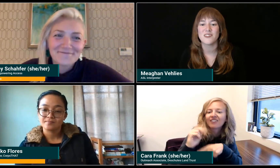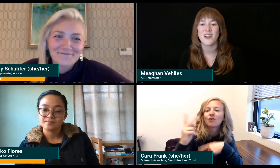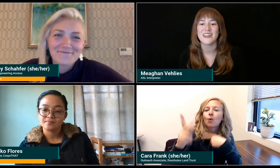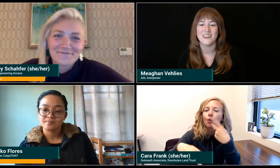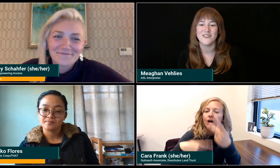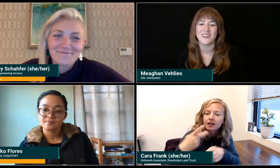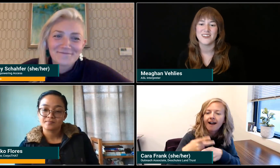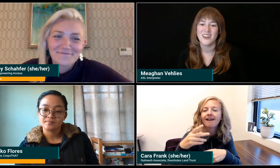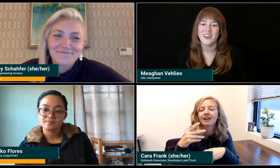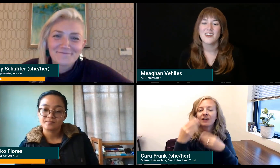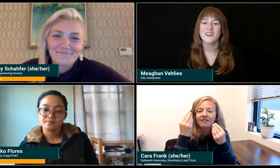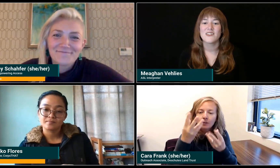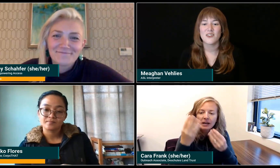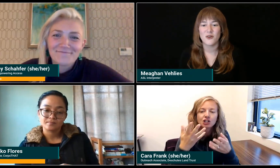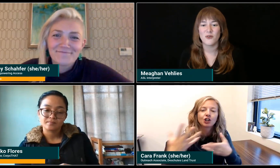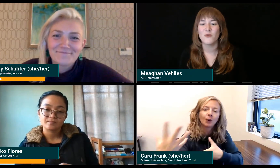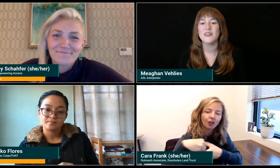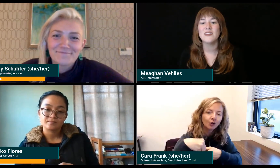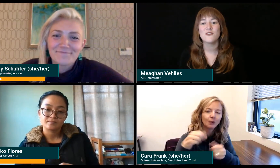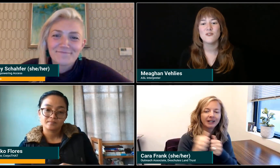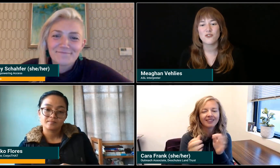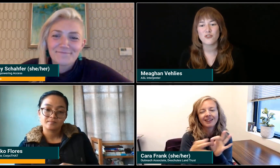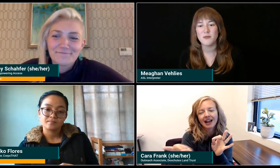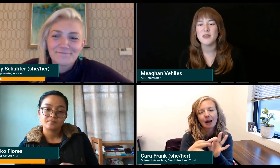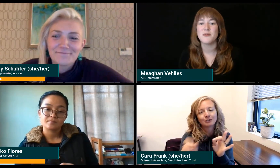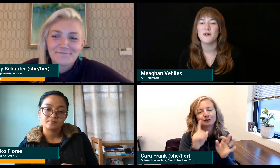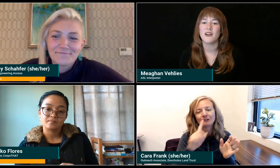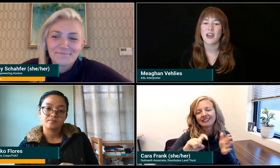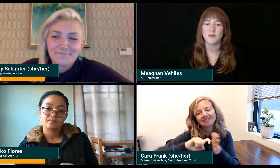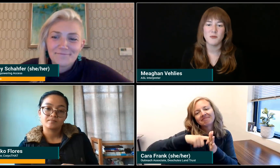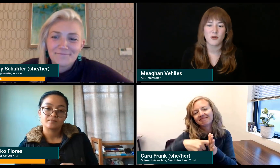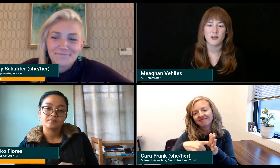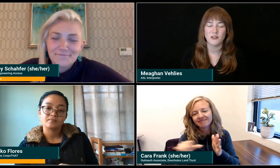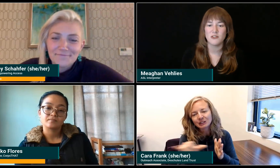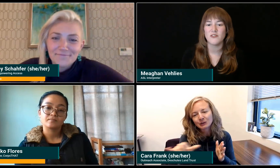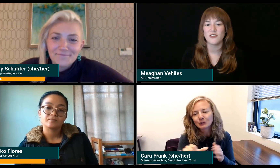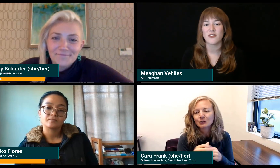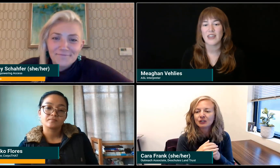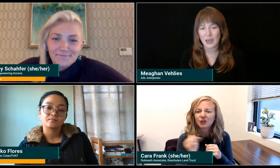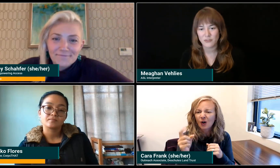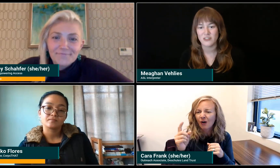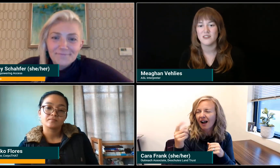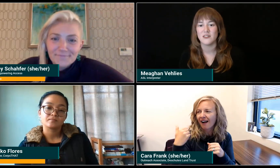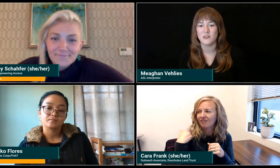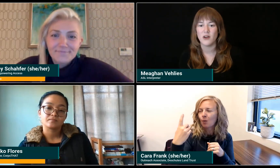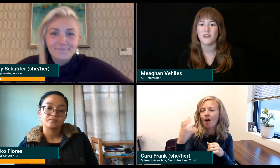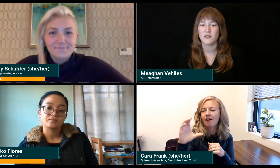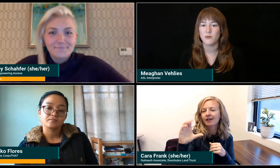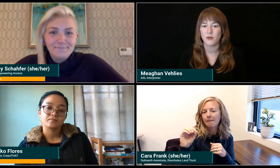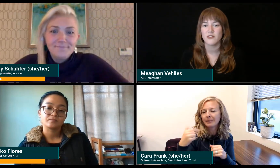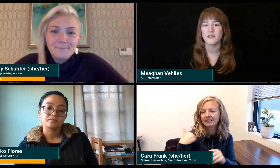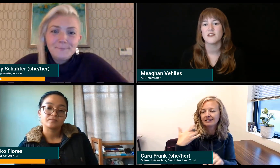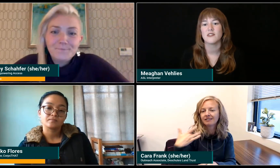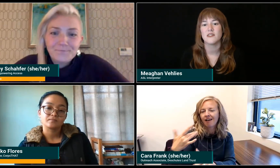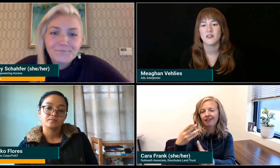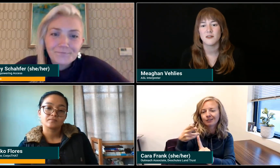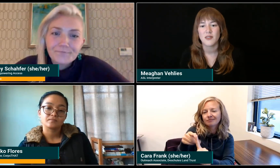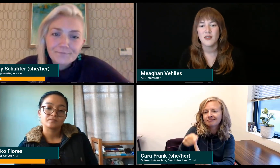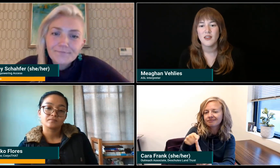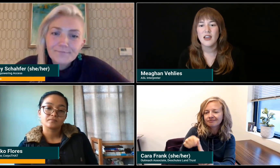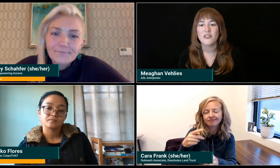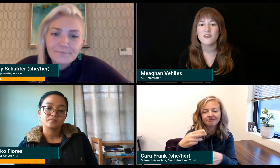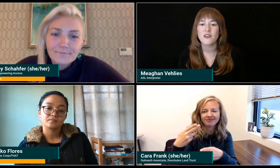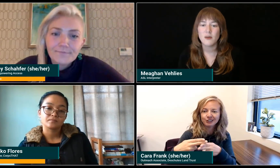information was not given. So we need to train people on how to be more inclusive in their captioning as well, and that's important to